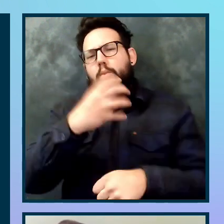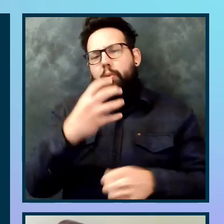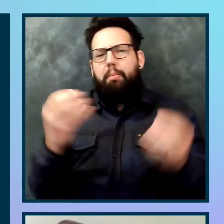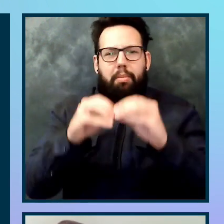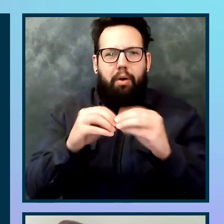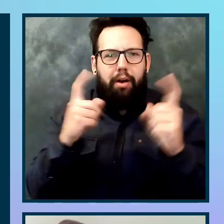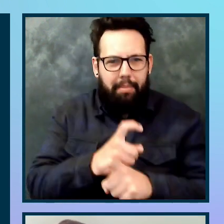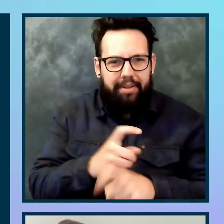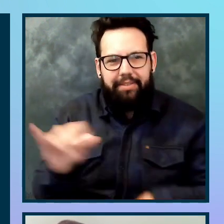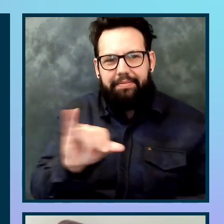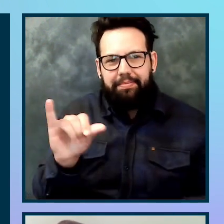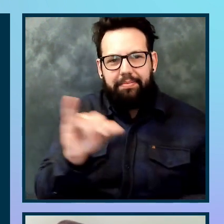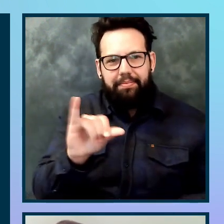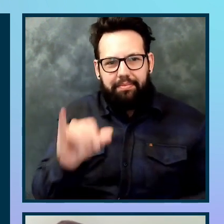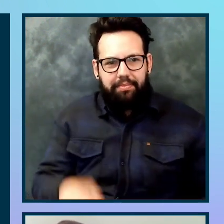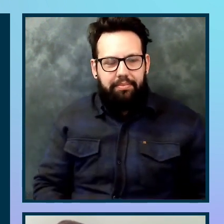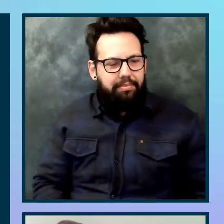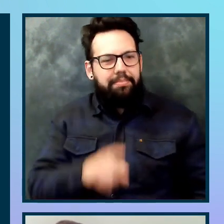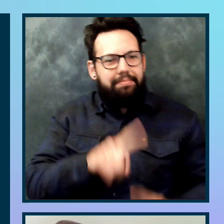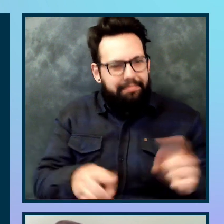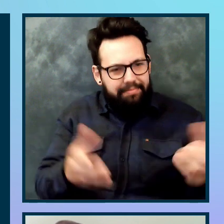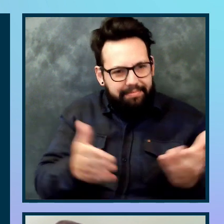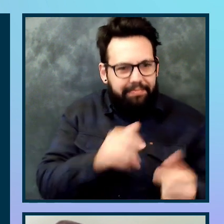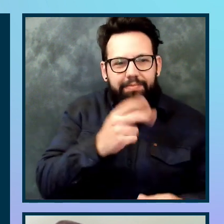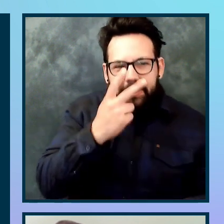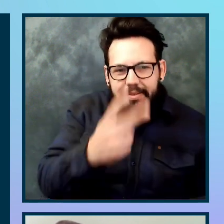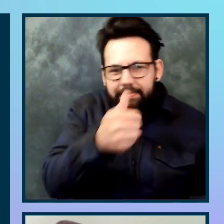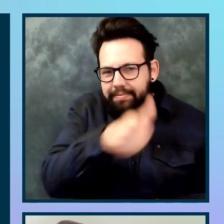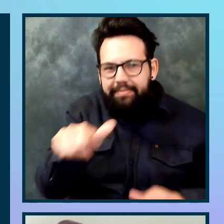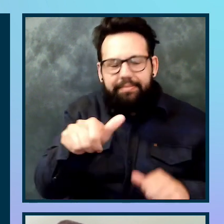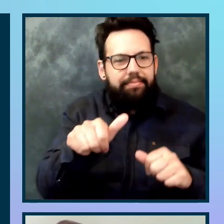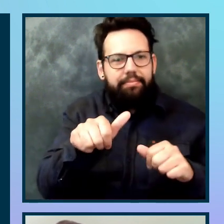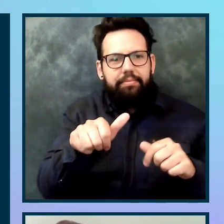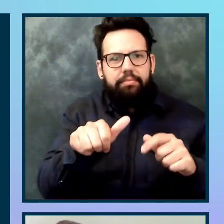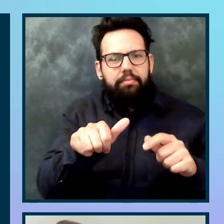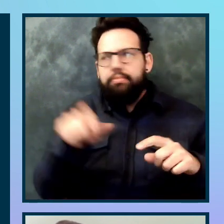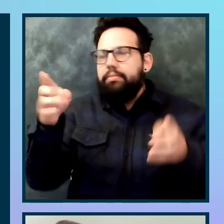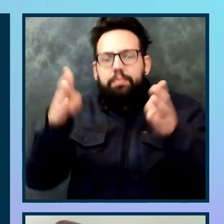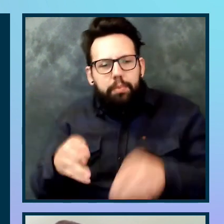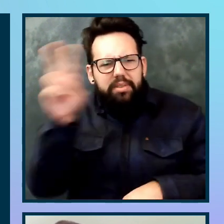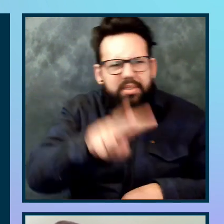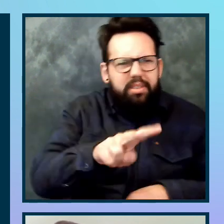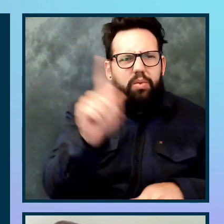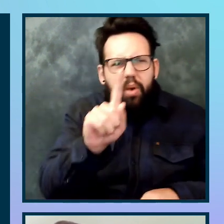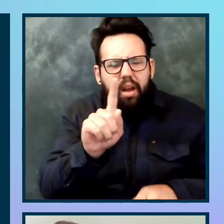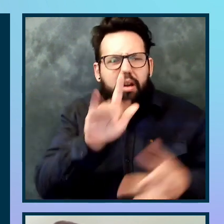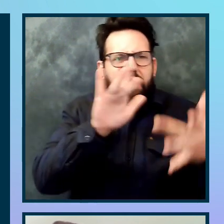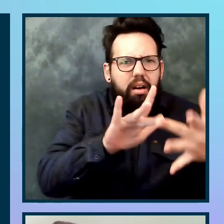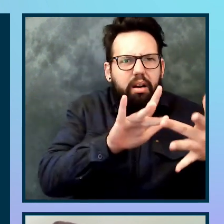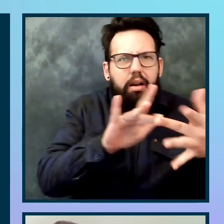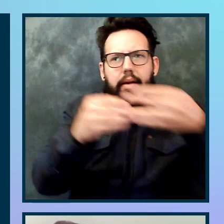have is any indicator for the nested values and whether they're expanded or not. And that's